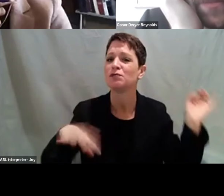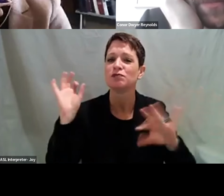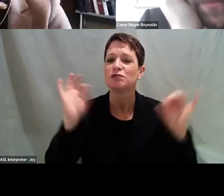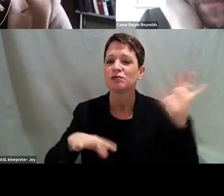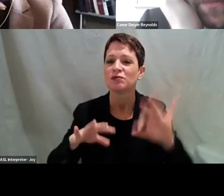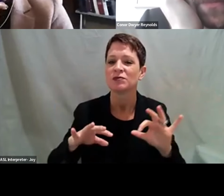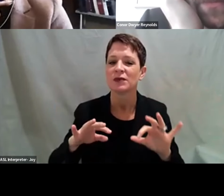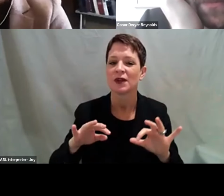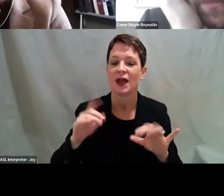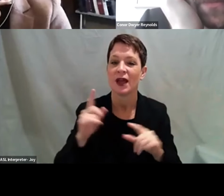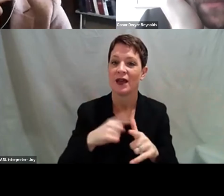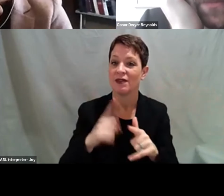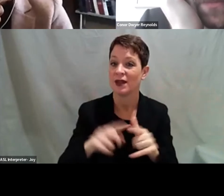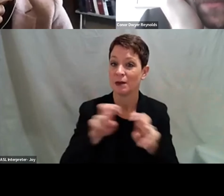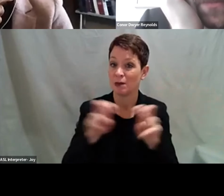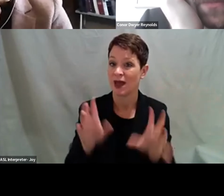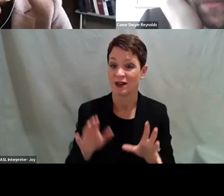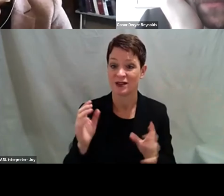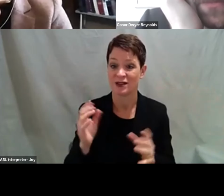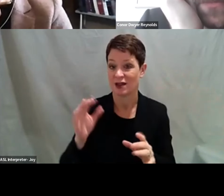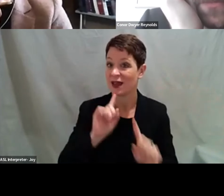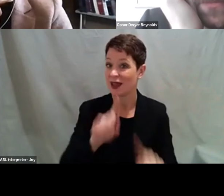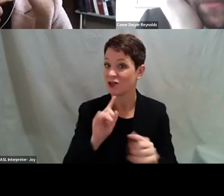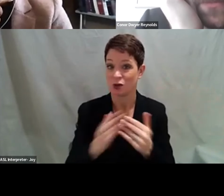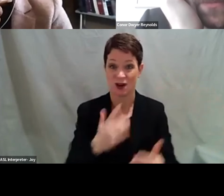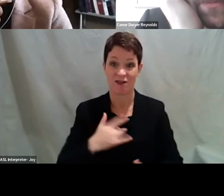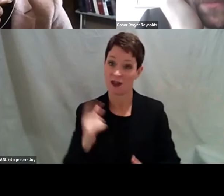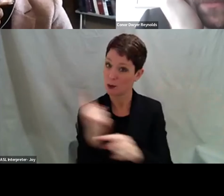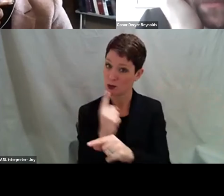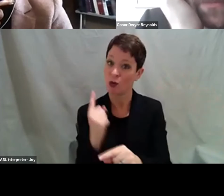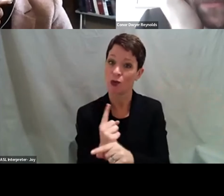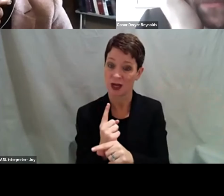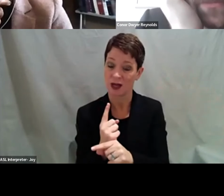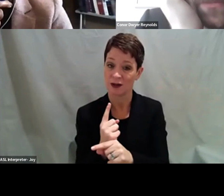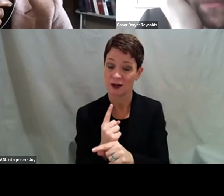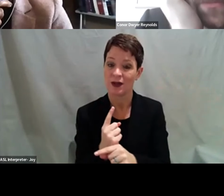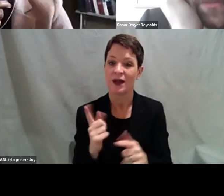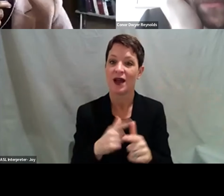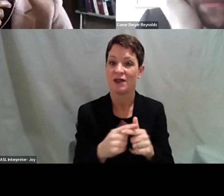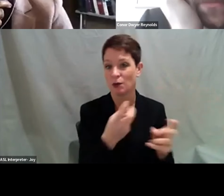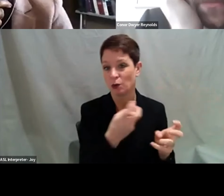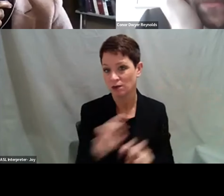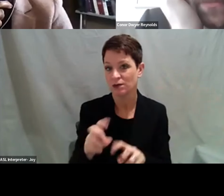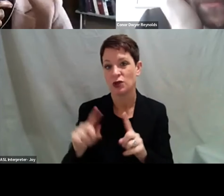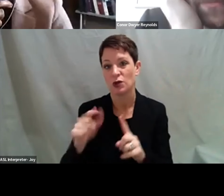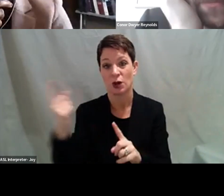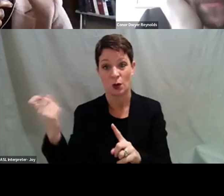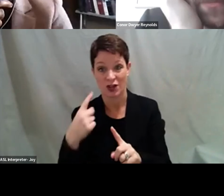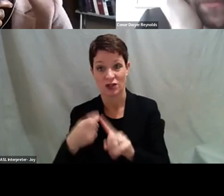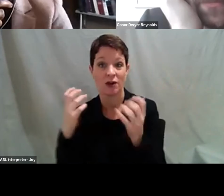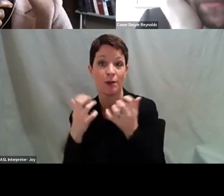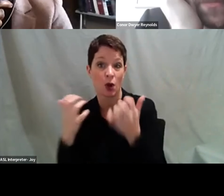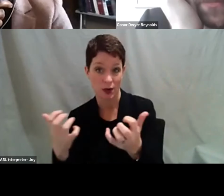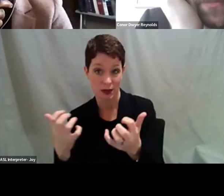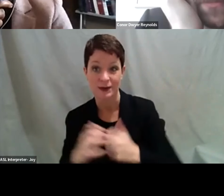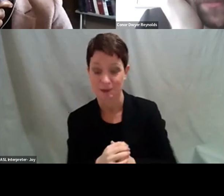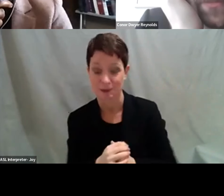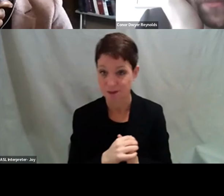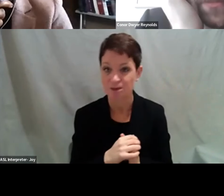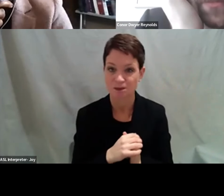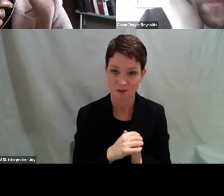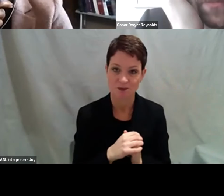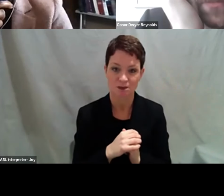panelists can elect to answer whichever they feel are appropriate. And then we can move to some of the questions that have been raised by